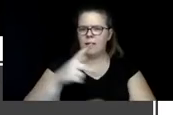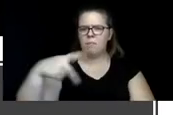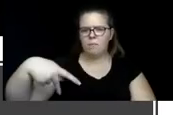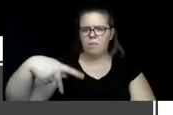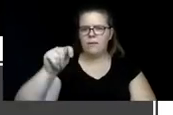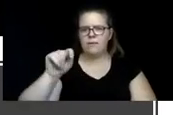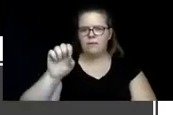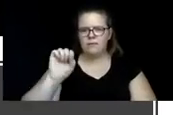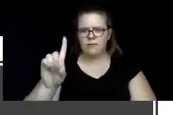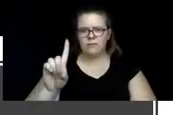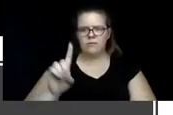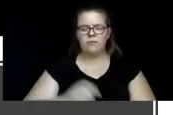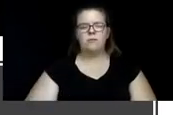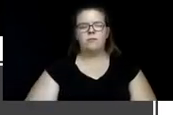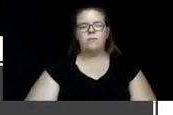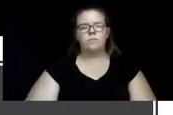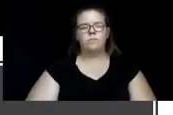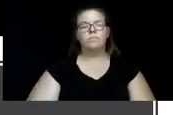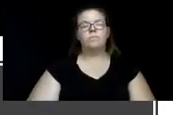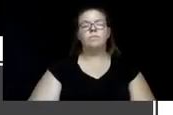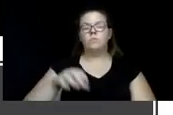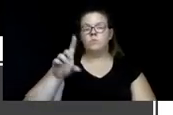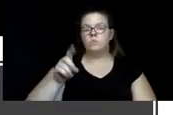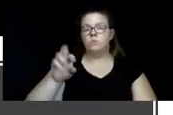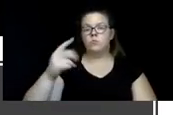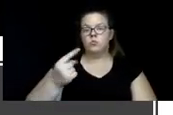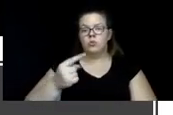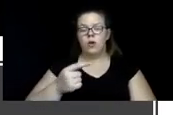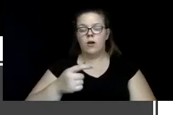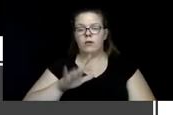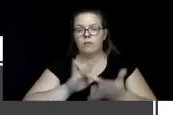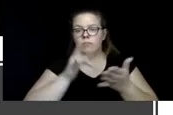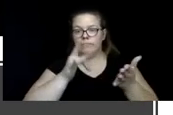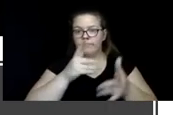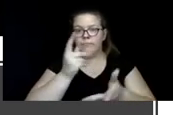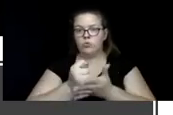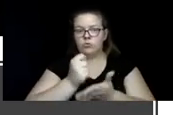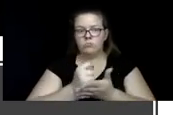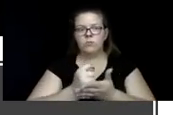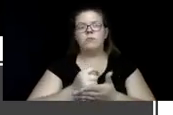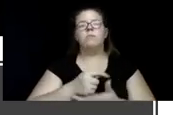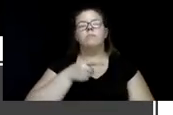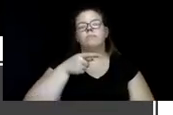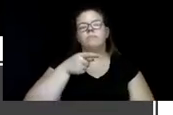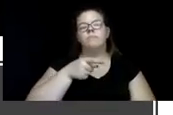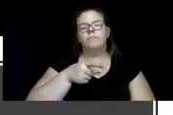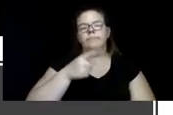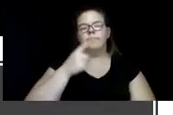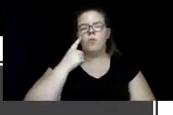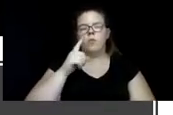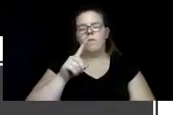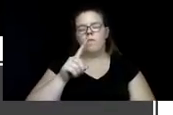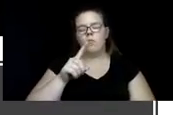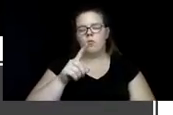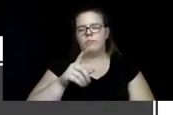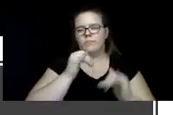incident. Substance abuse treatment. That's for individuals with, and we have a bunch